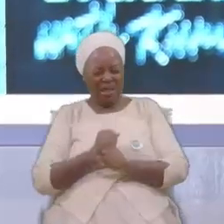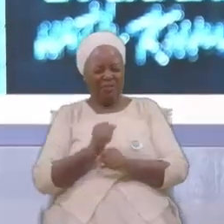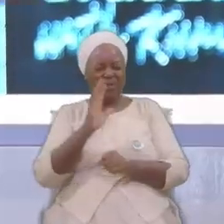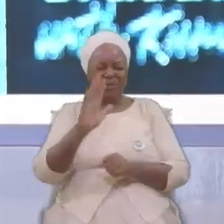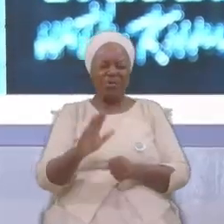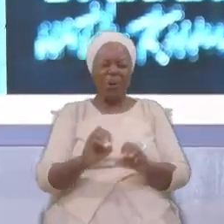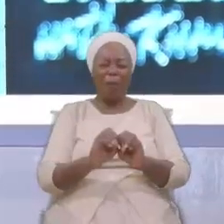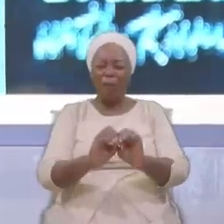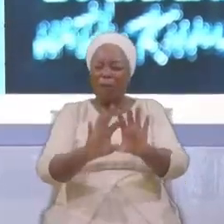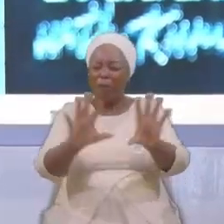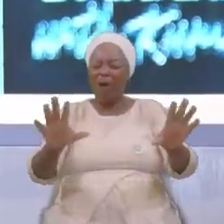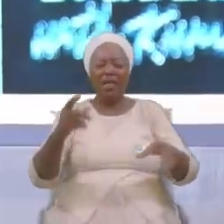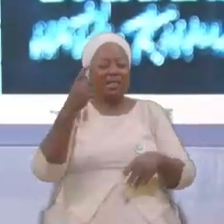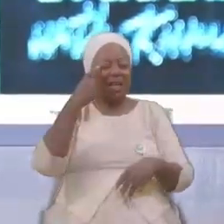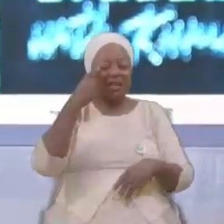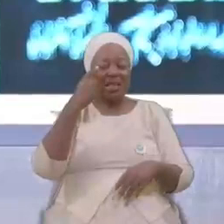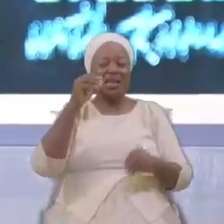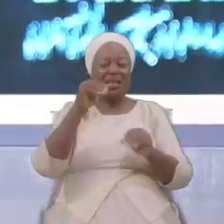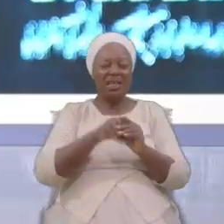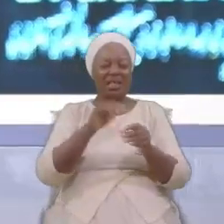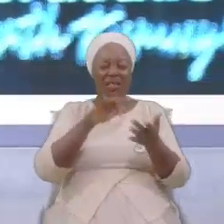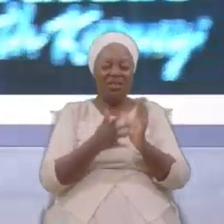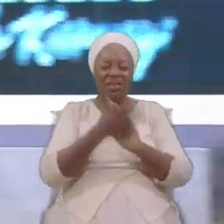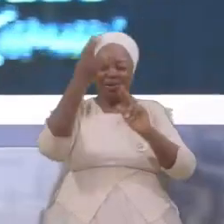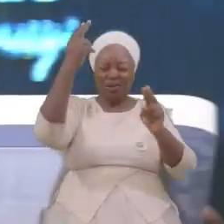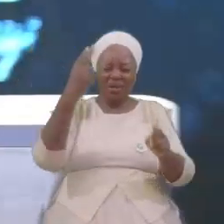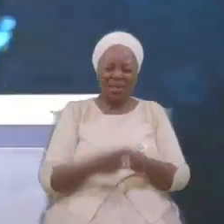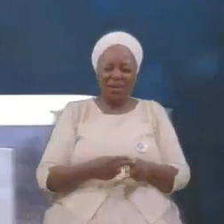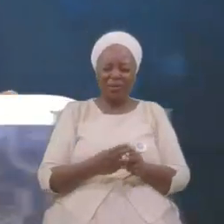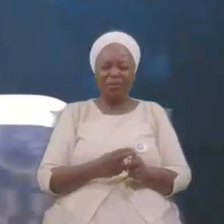bright eyesight in Jesus' name.